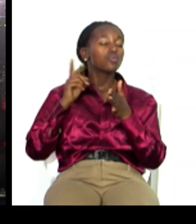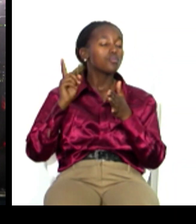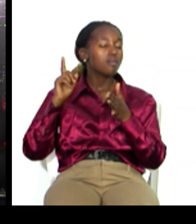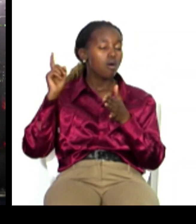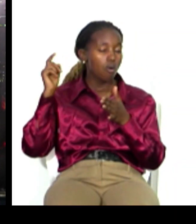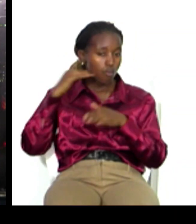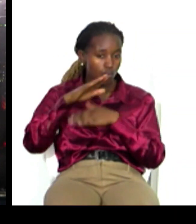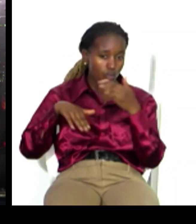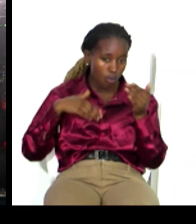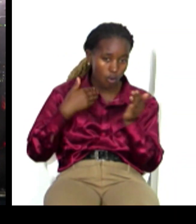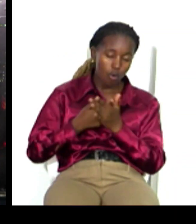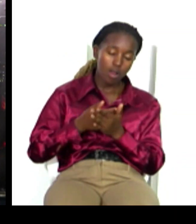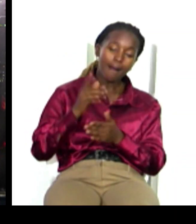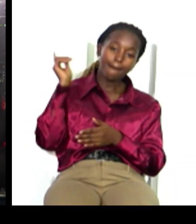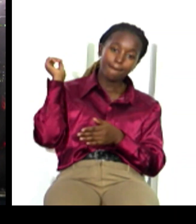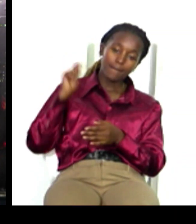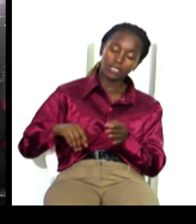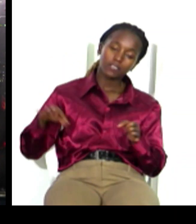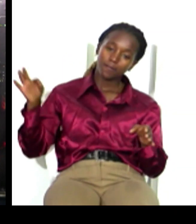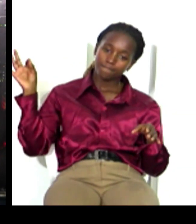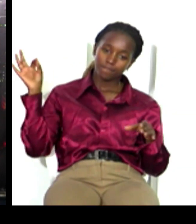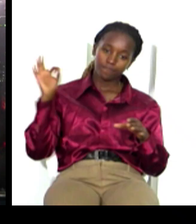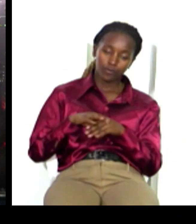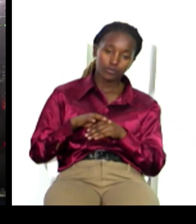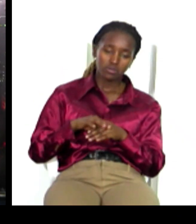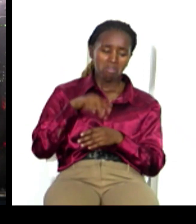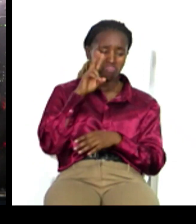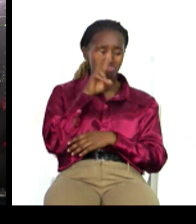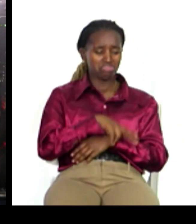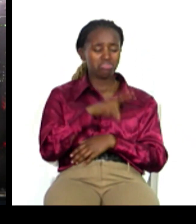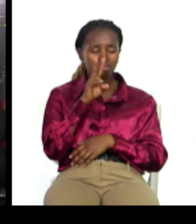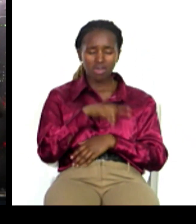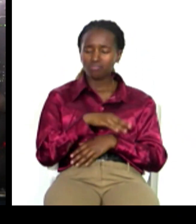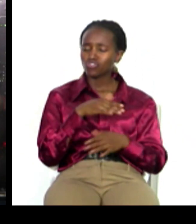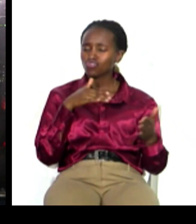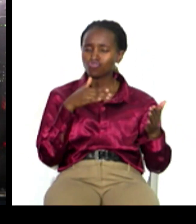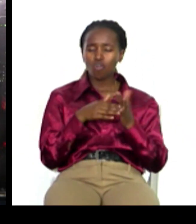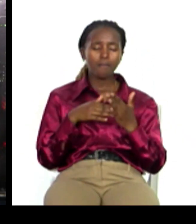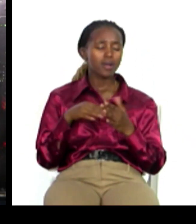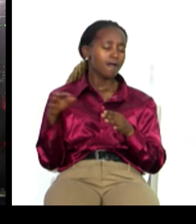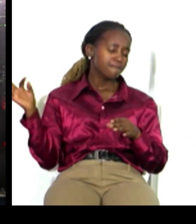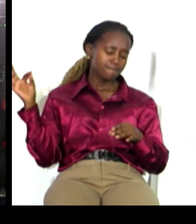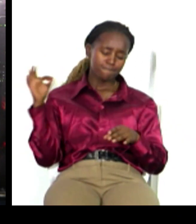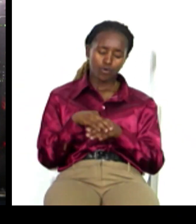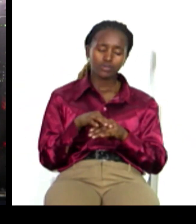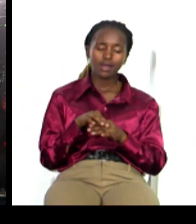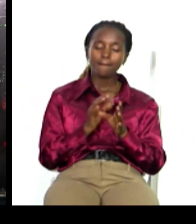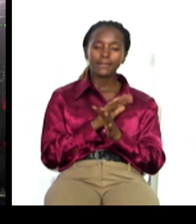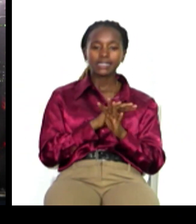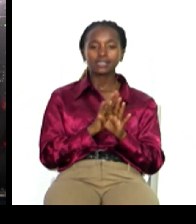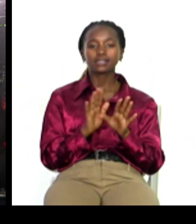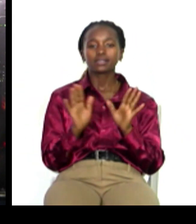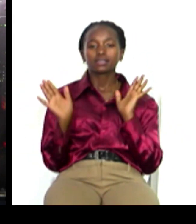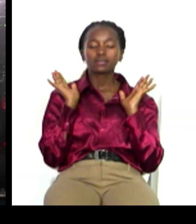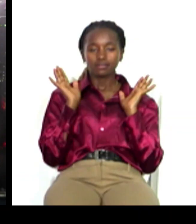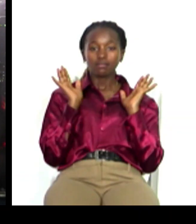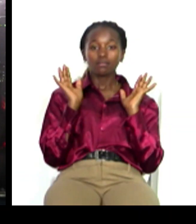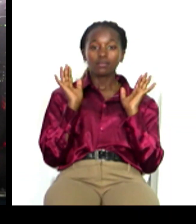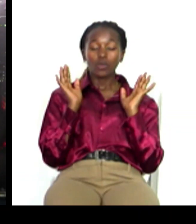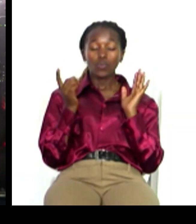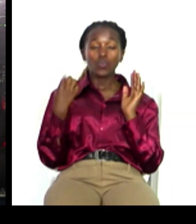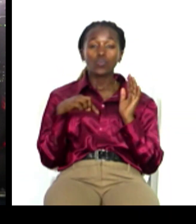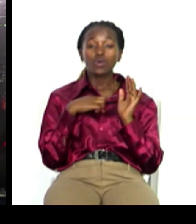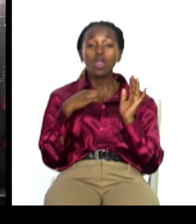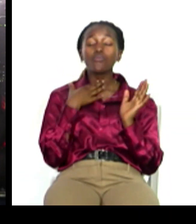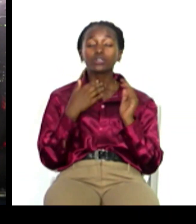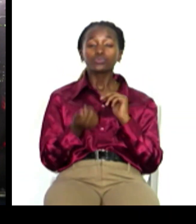have is only kura. Madhara wenye on so many leaders wameonyesha Gen Z. Okay. To change the